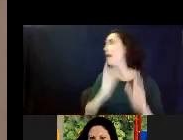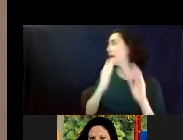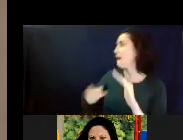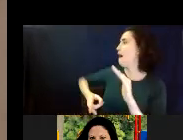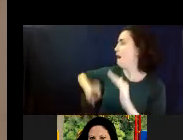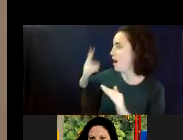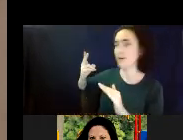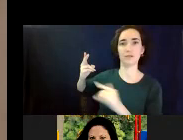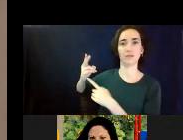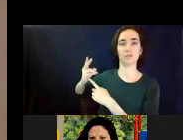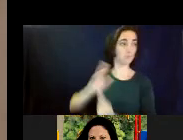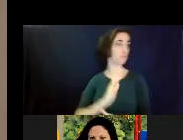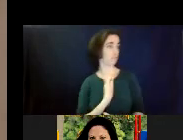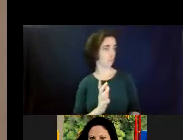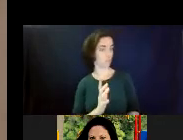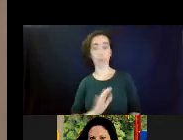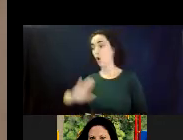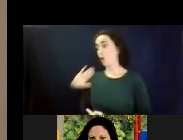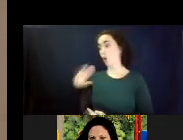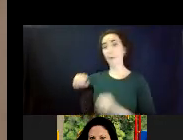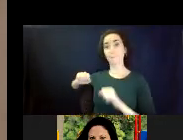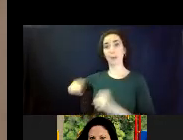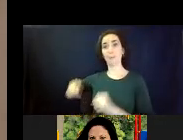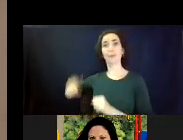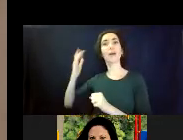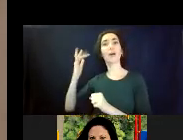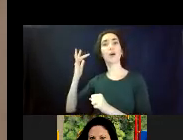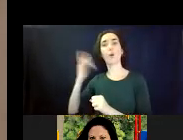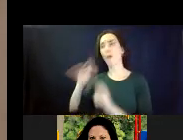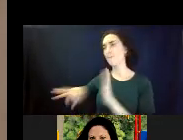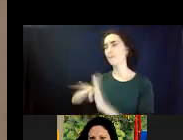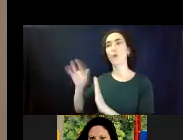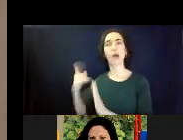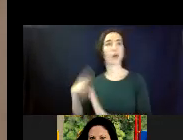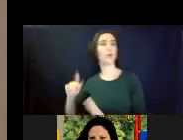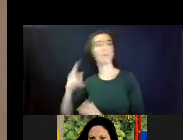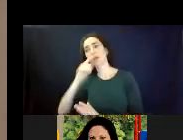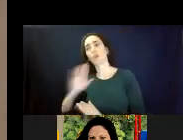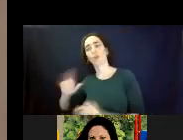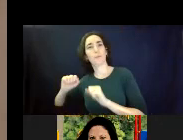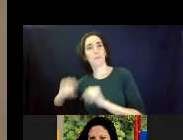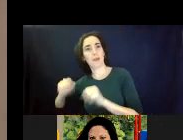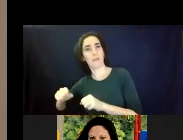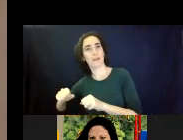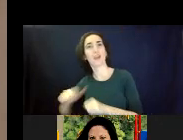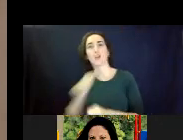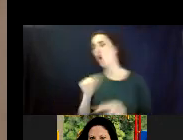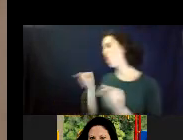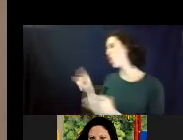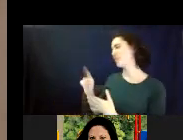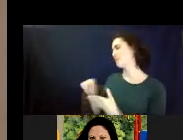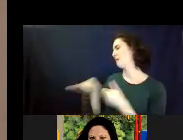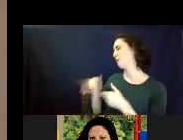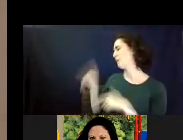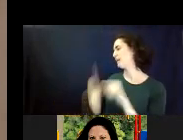and they were utilized in a capacity because of their ability, and not discounted because of their disability.